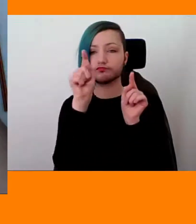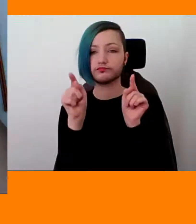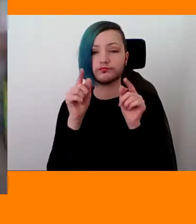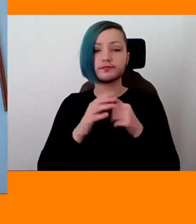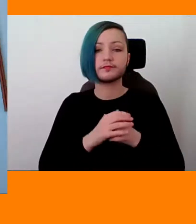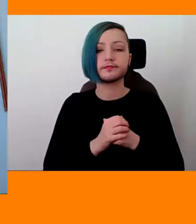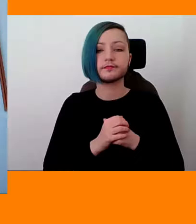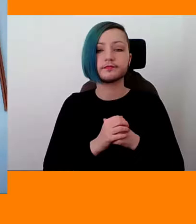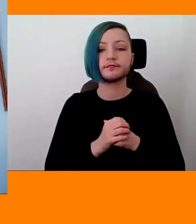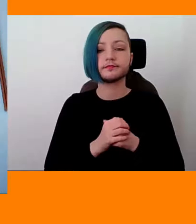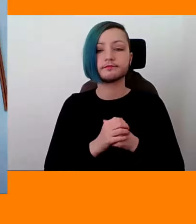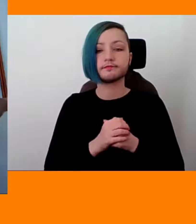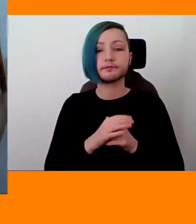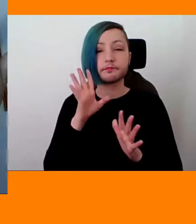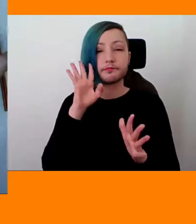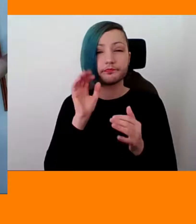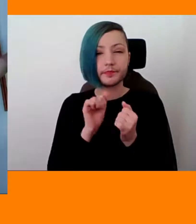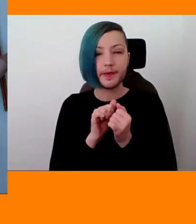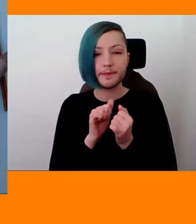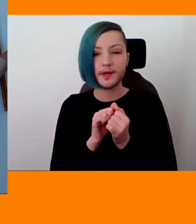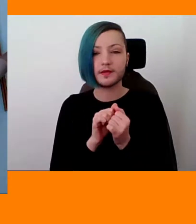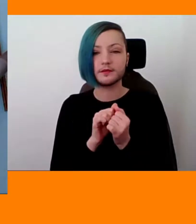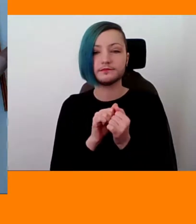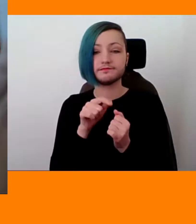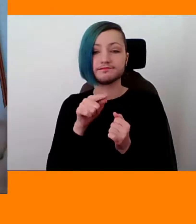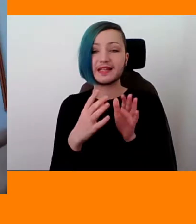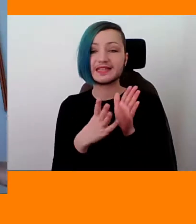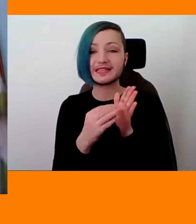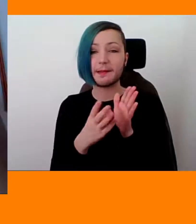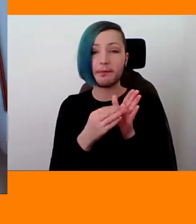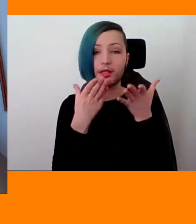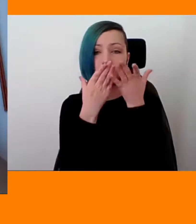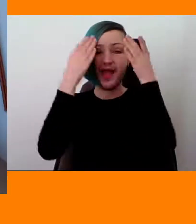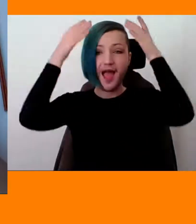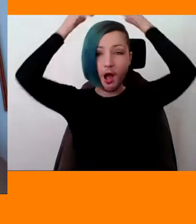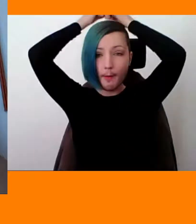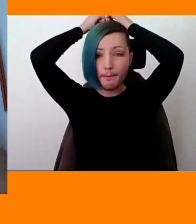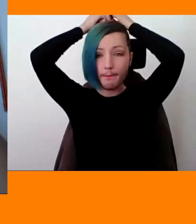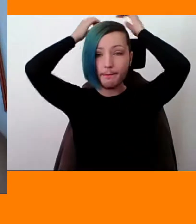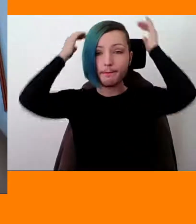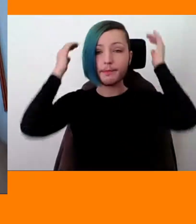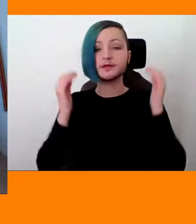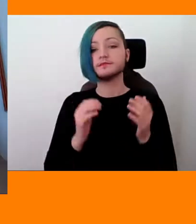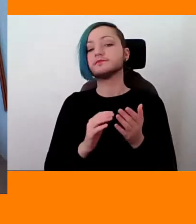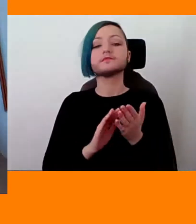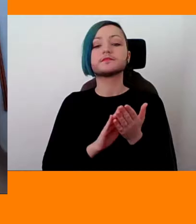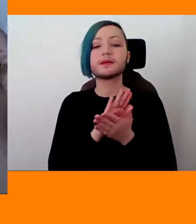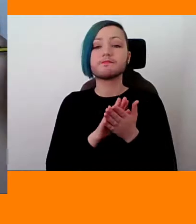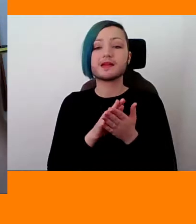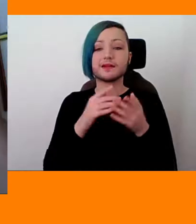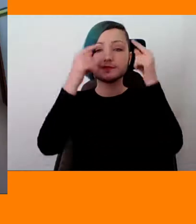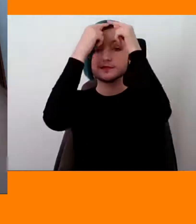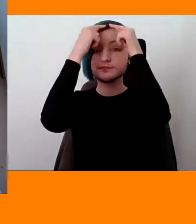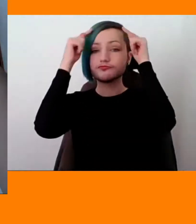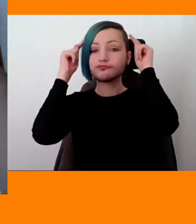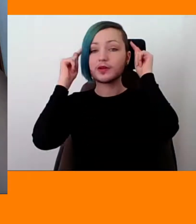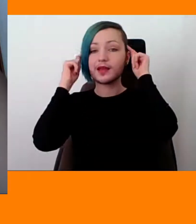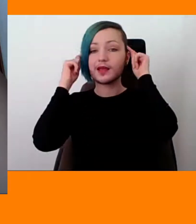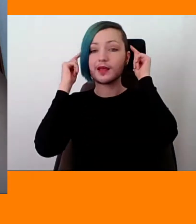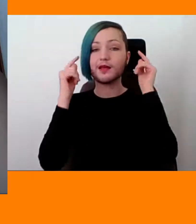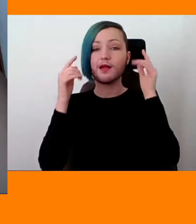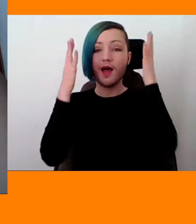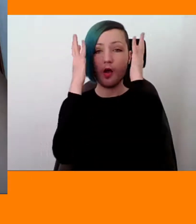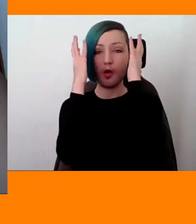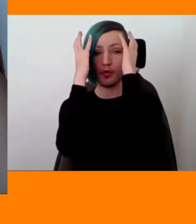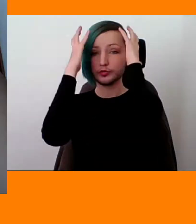What you need to bear in mind with this is because this example has got a ponytail, your hair all the way around here needs to go